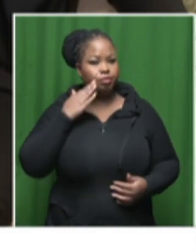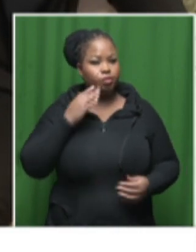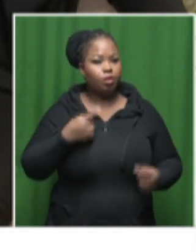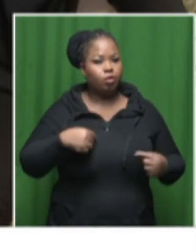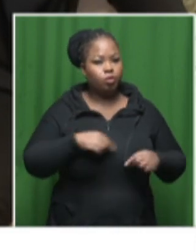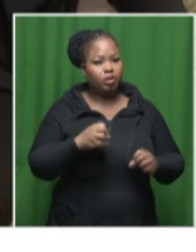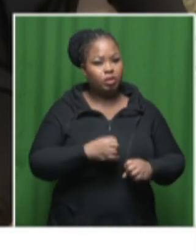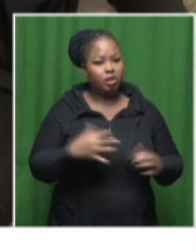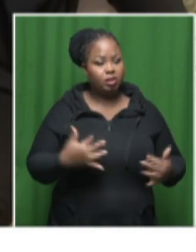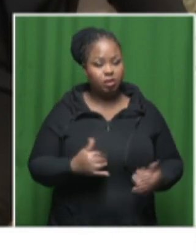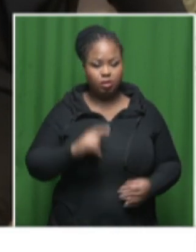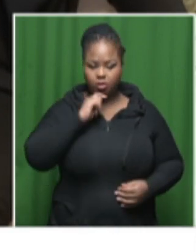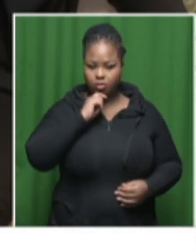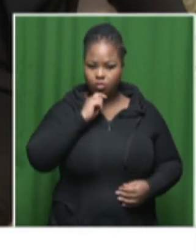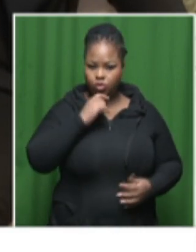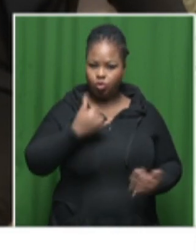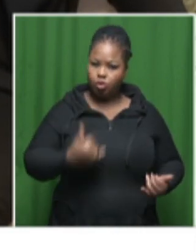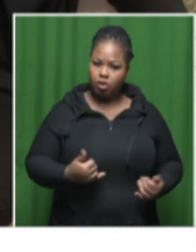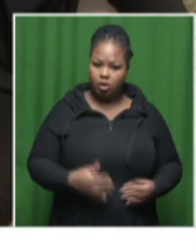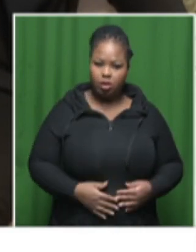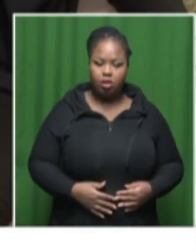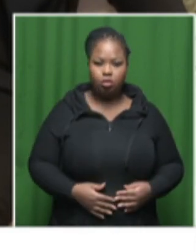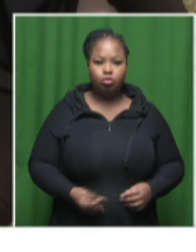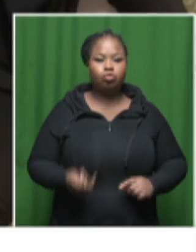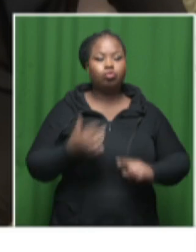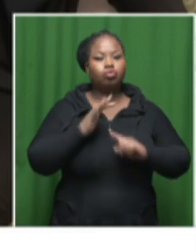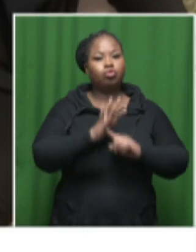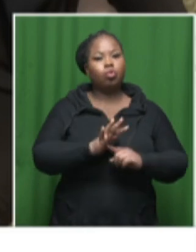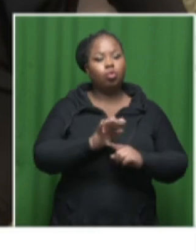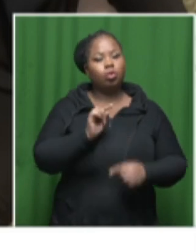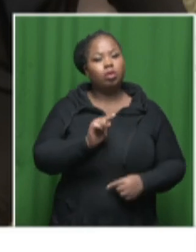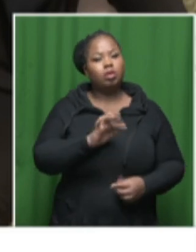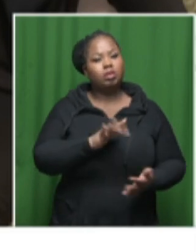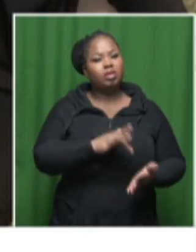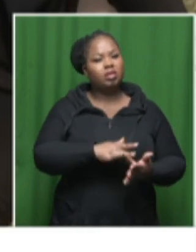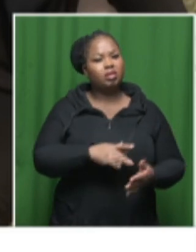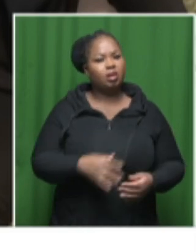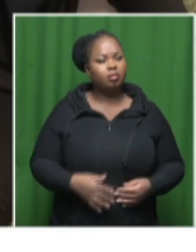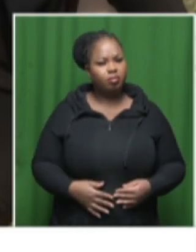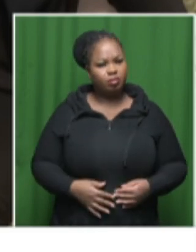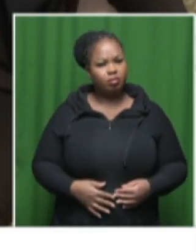this morning, you know, just showcasing the centre and the various